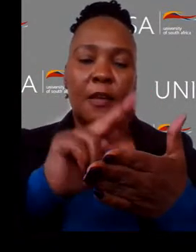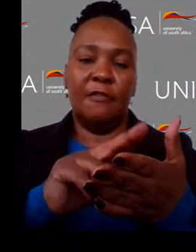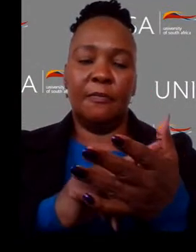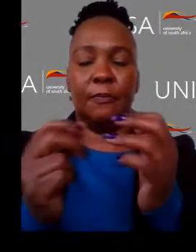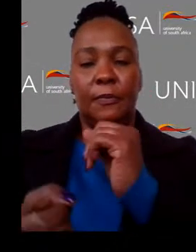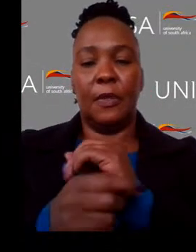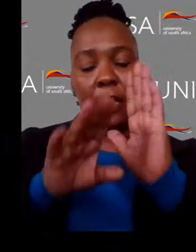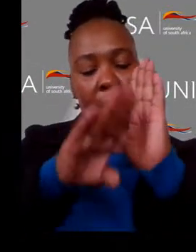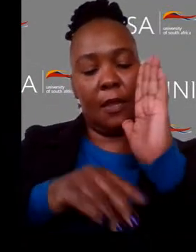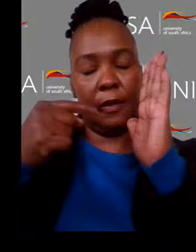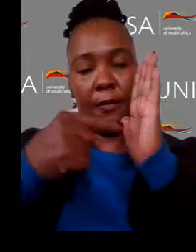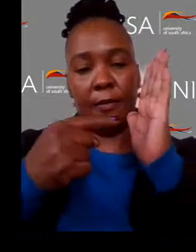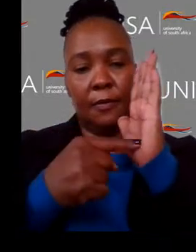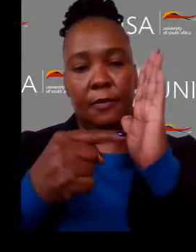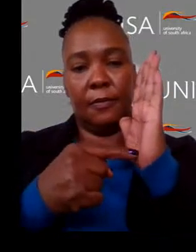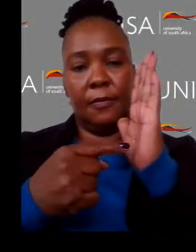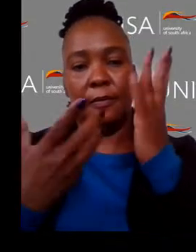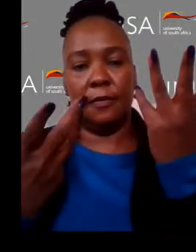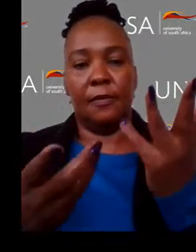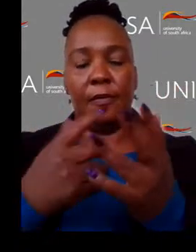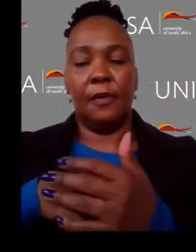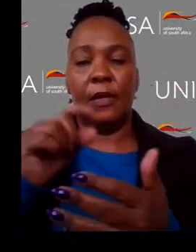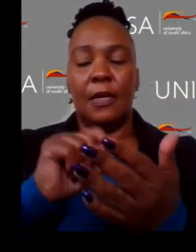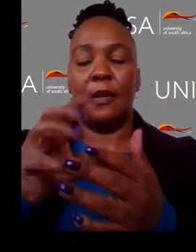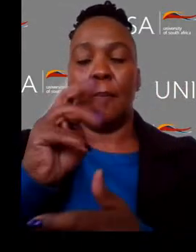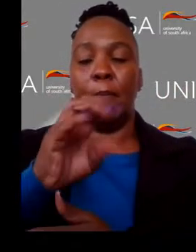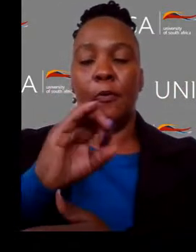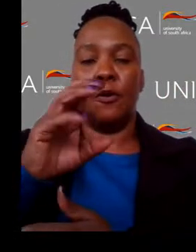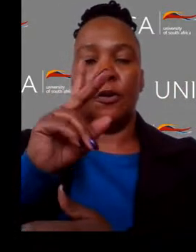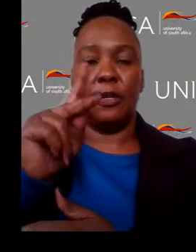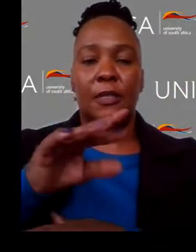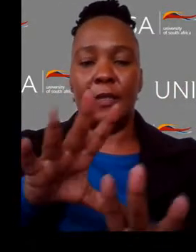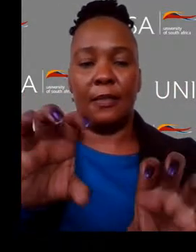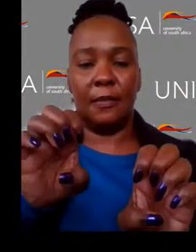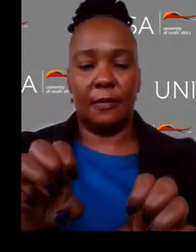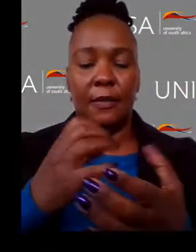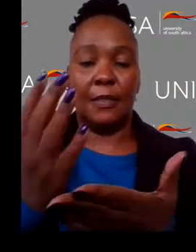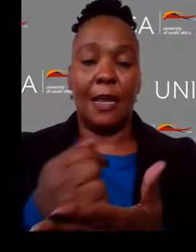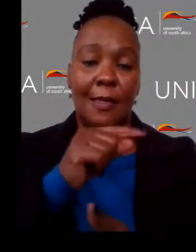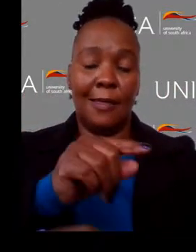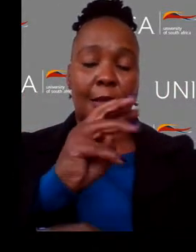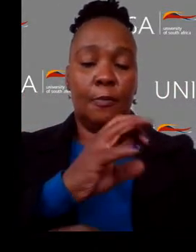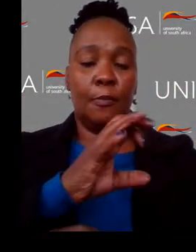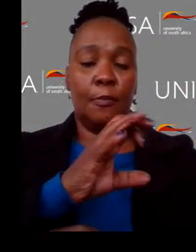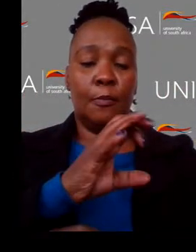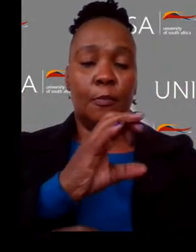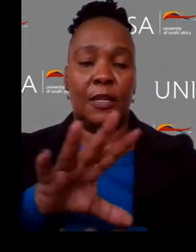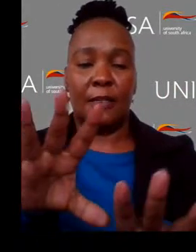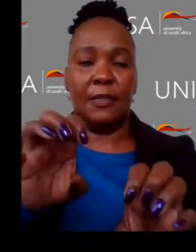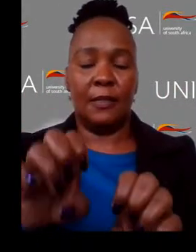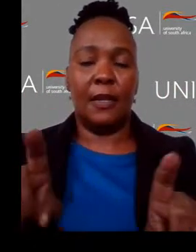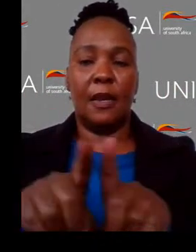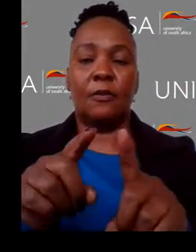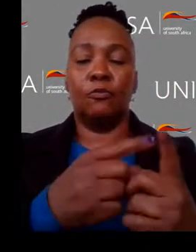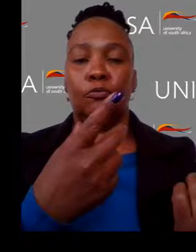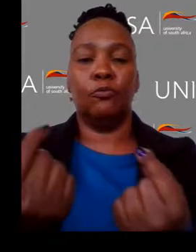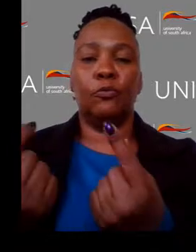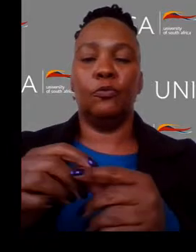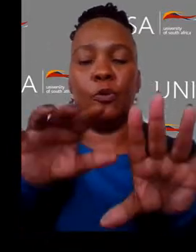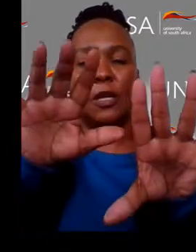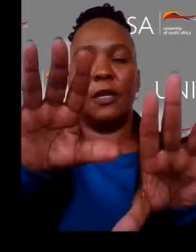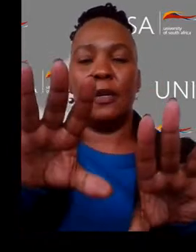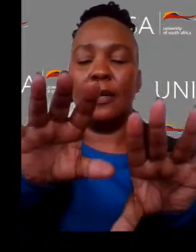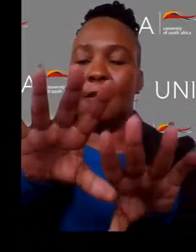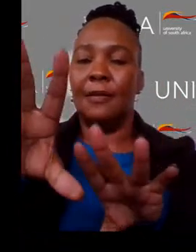bottom, here we've got the mock exam. Really take this mock exam like you would do your assessment on the day. Read